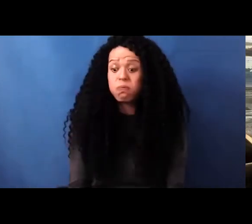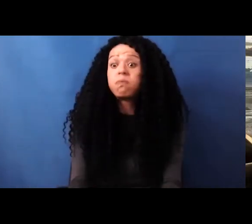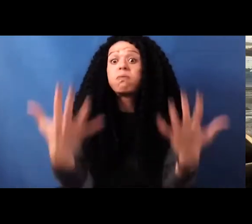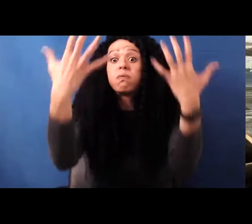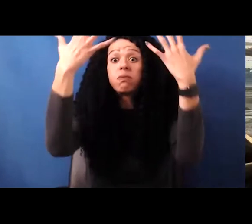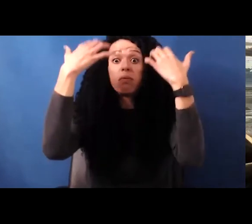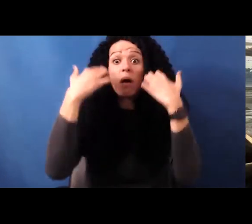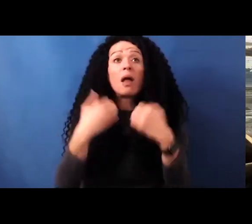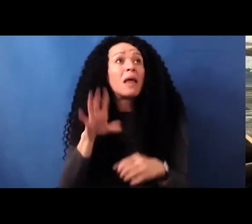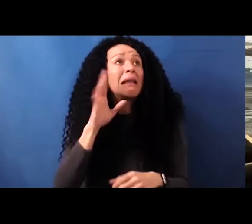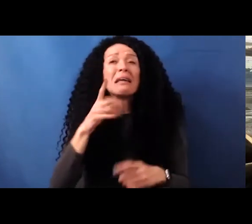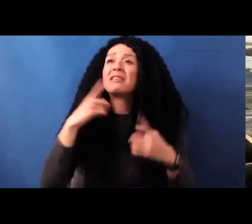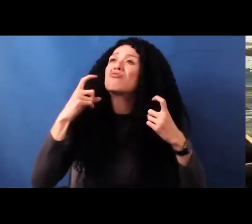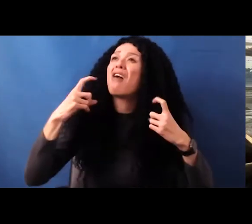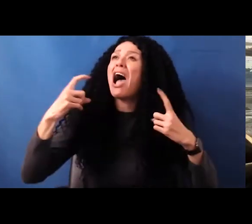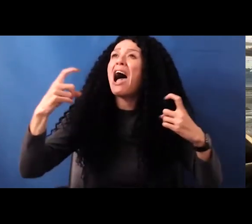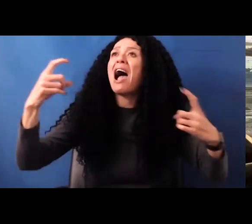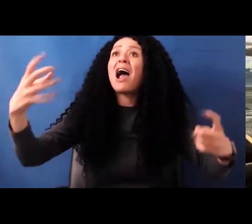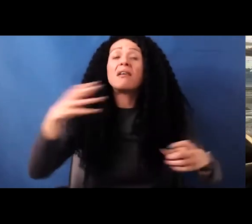o'er the cry o' the sea.